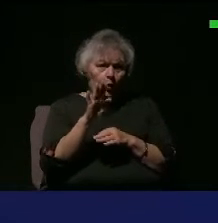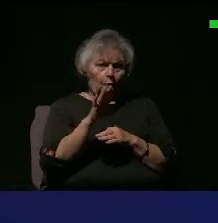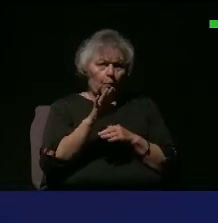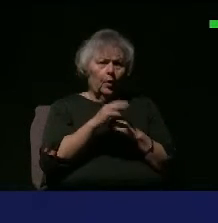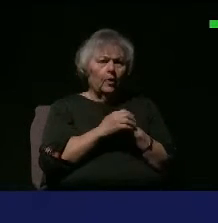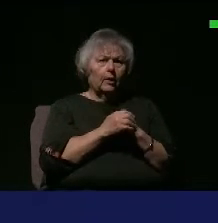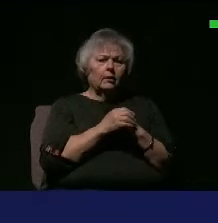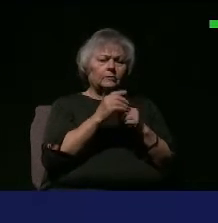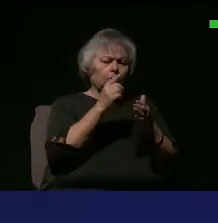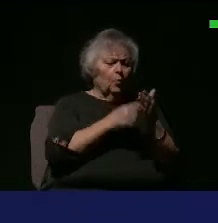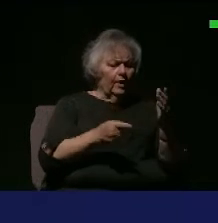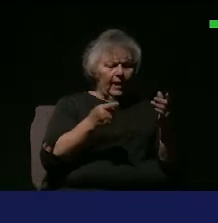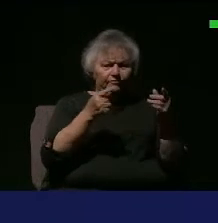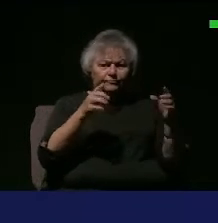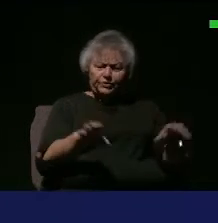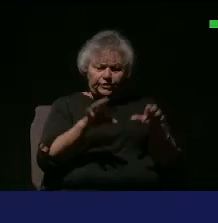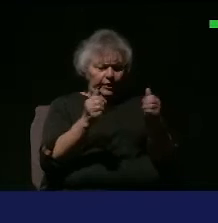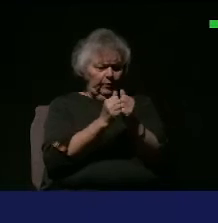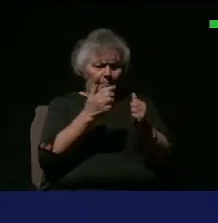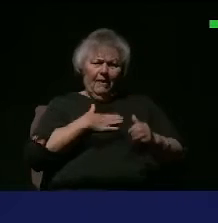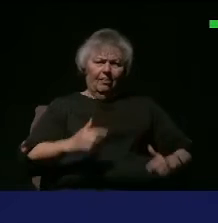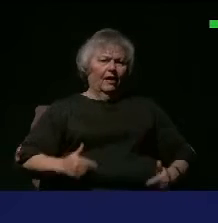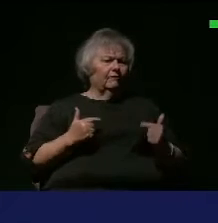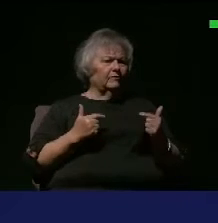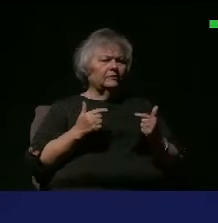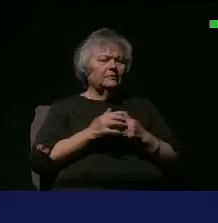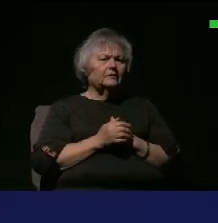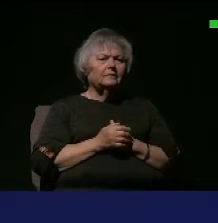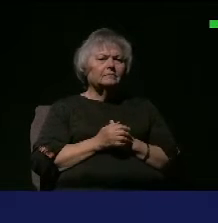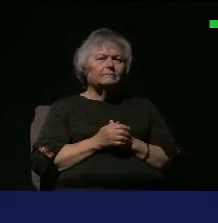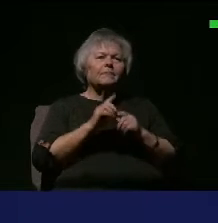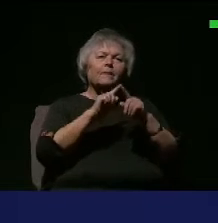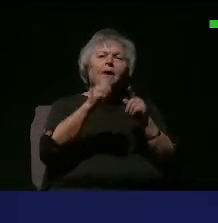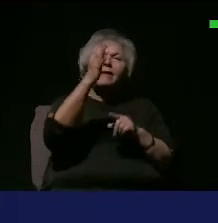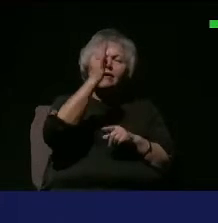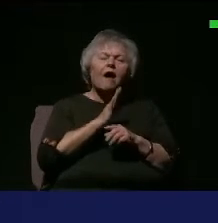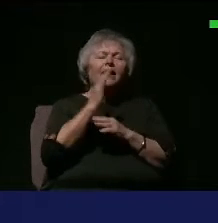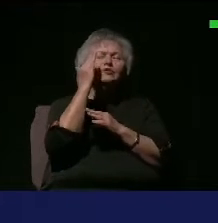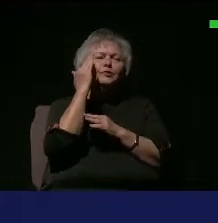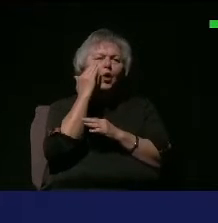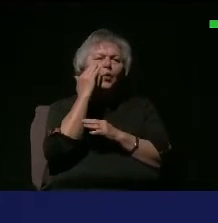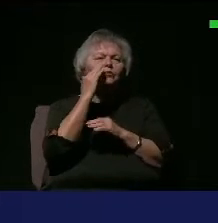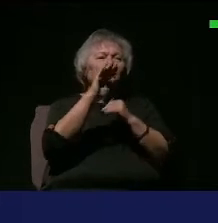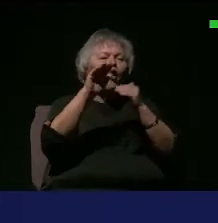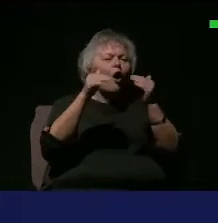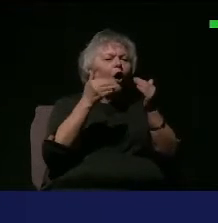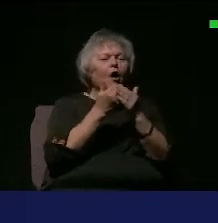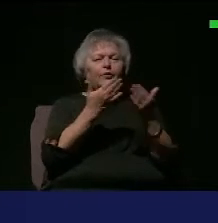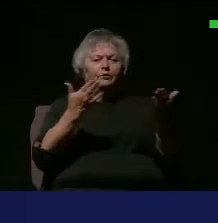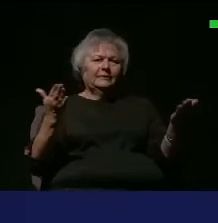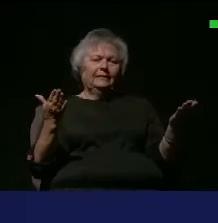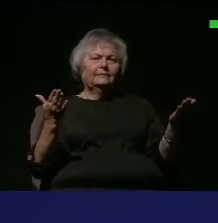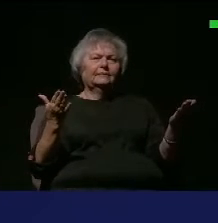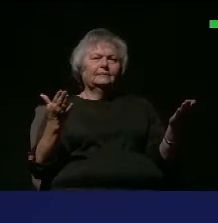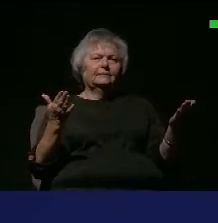that I know, because God knows all those things, and He calls us by His mercy and His grace, even